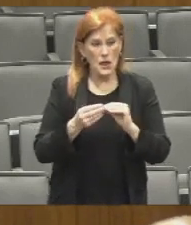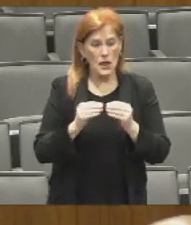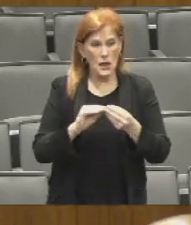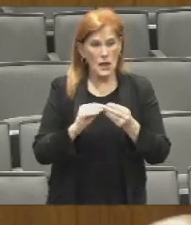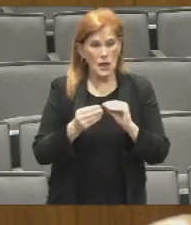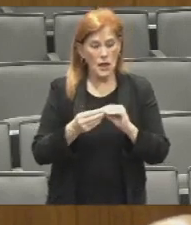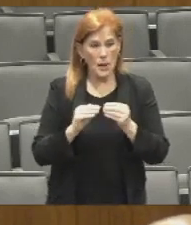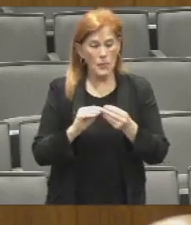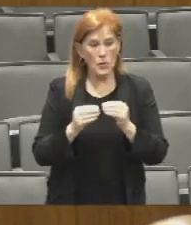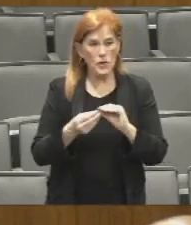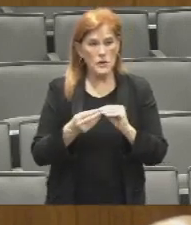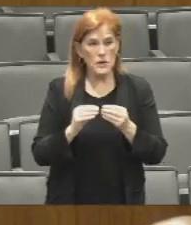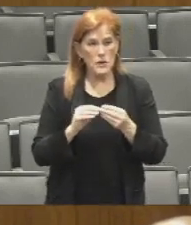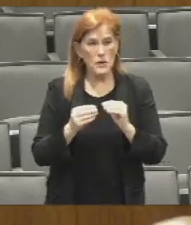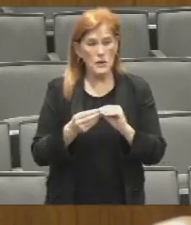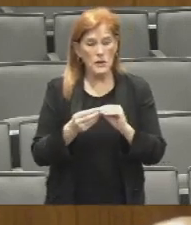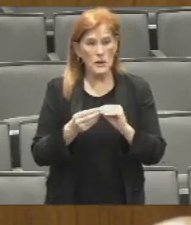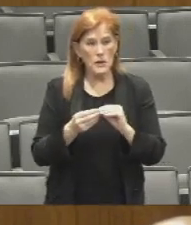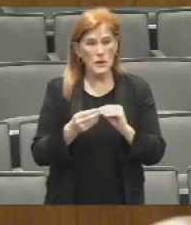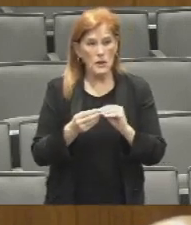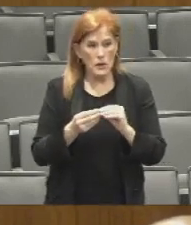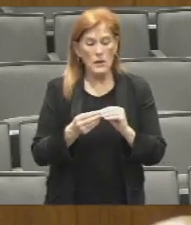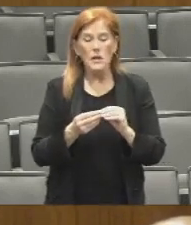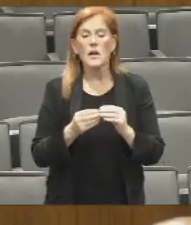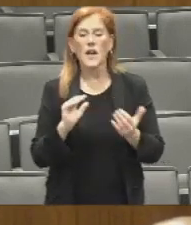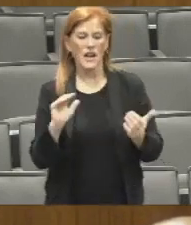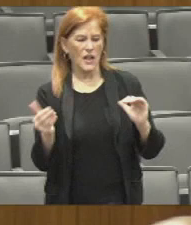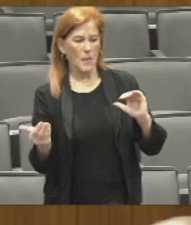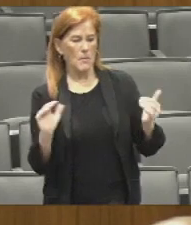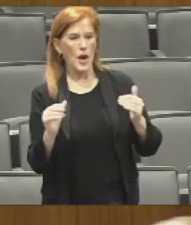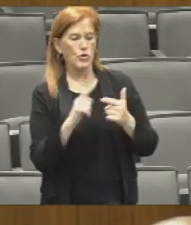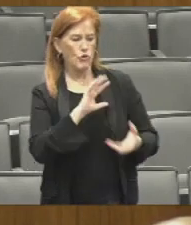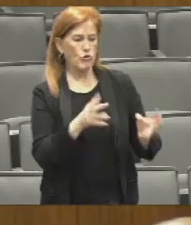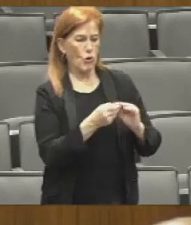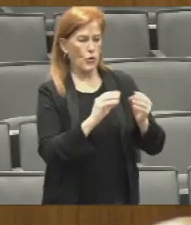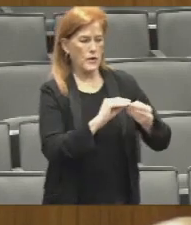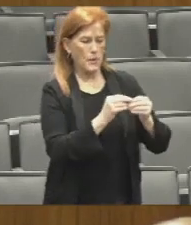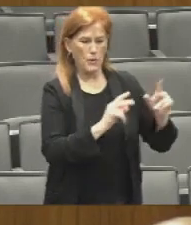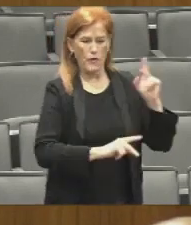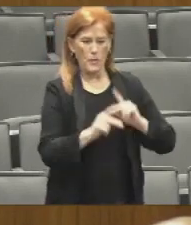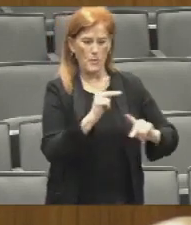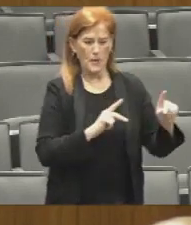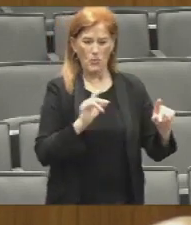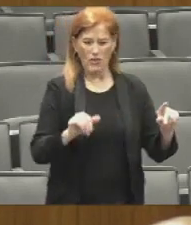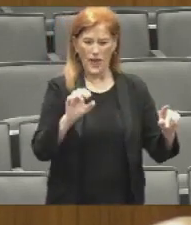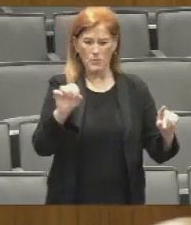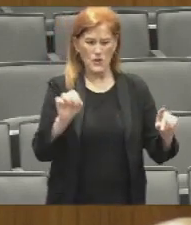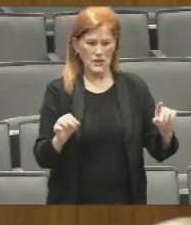pretty much reflect the demographics of the community. I guess my concern or my question